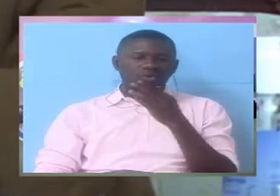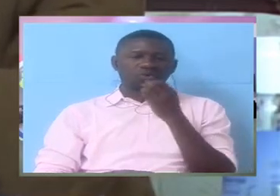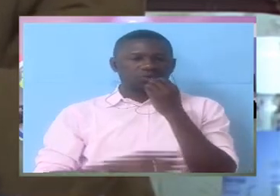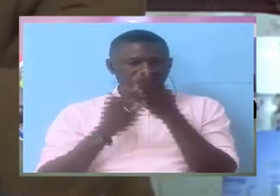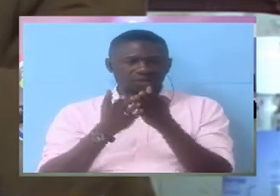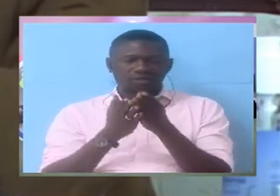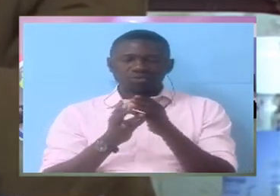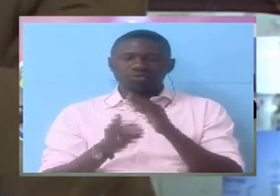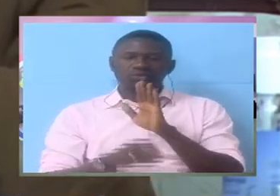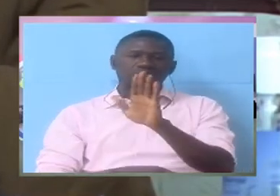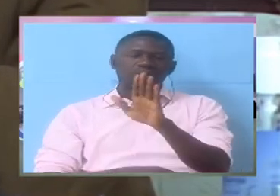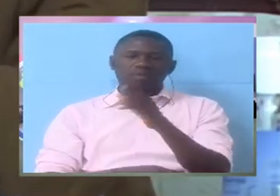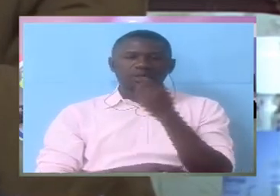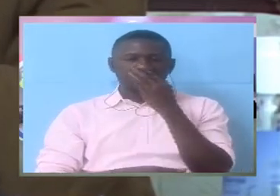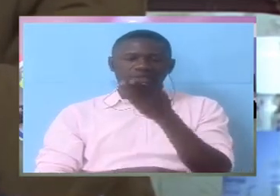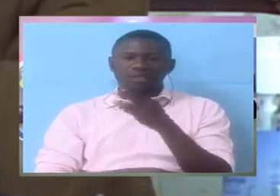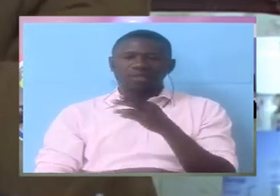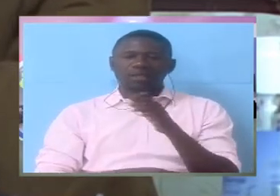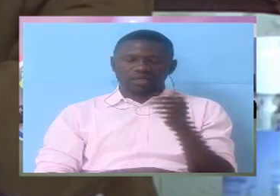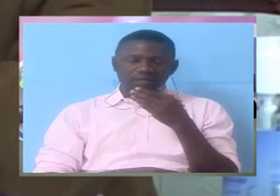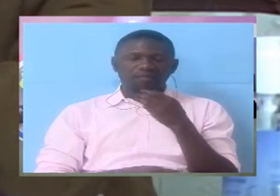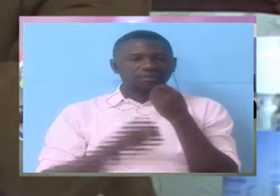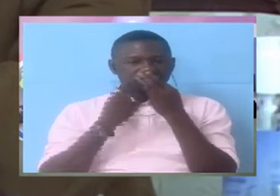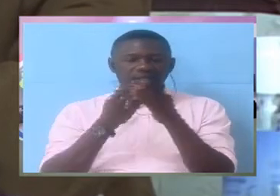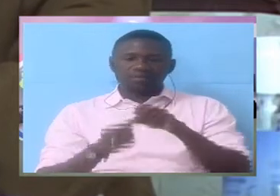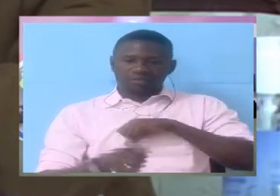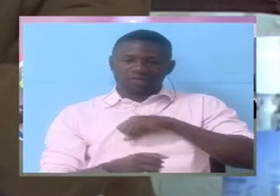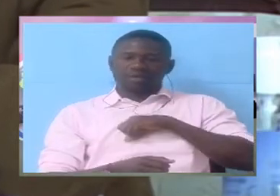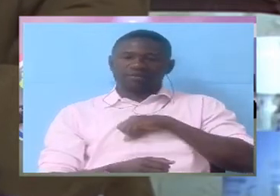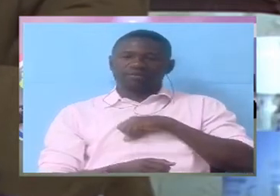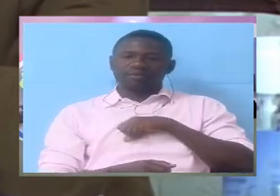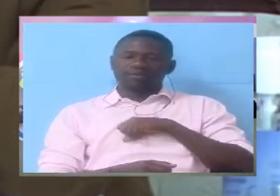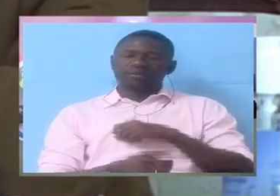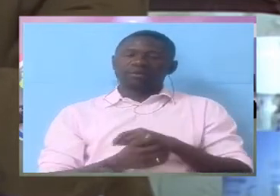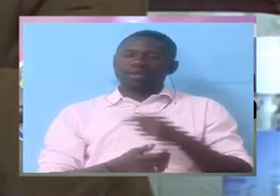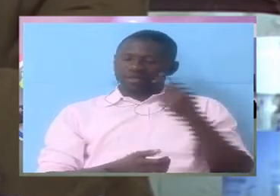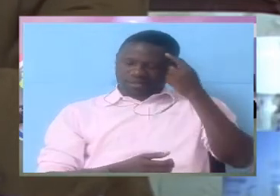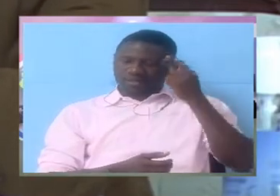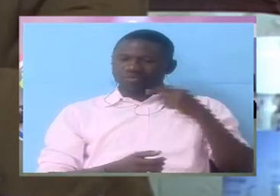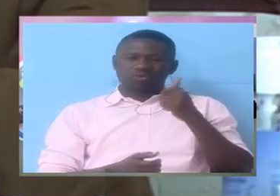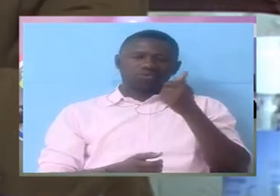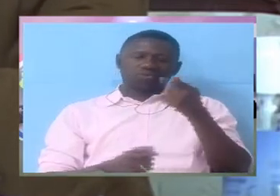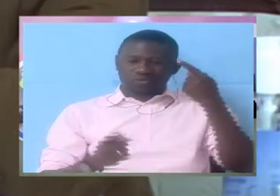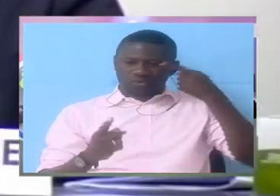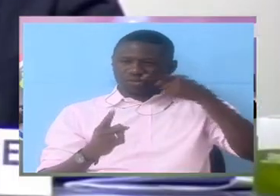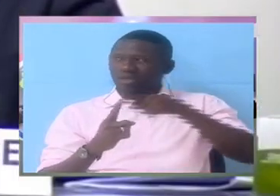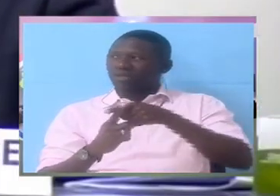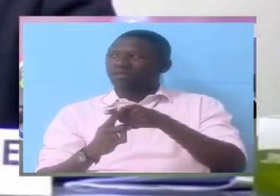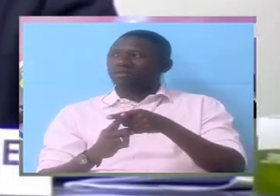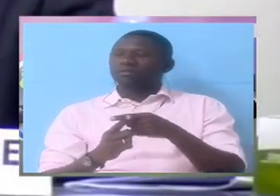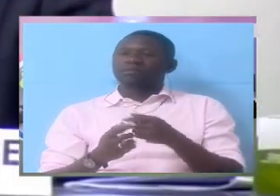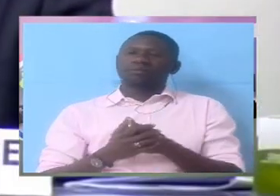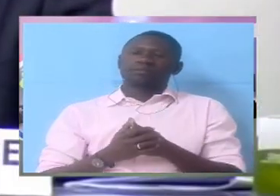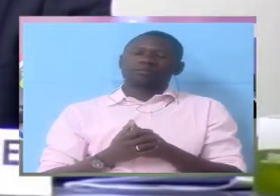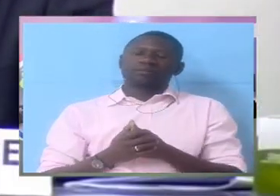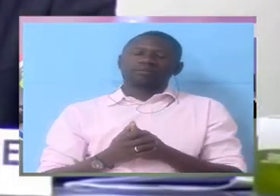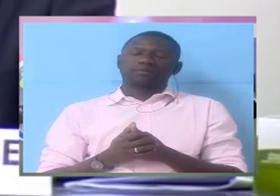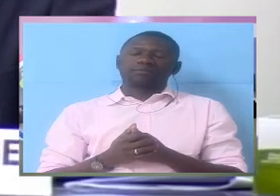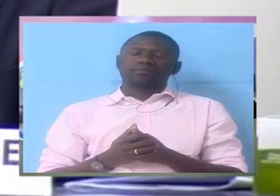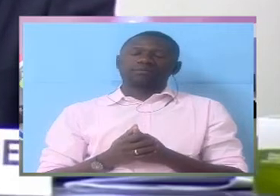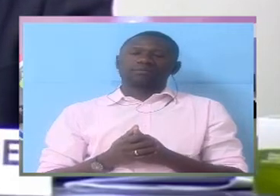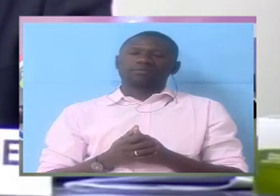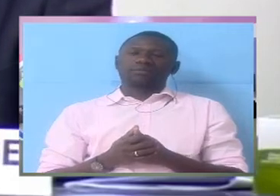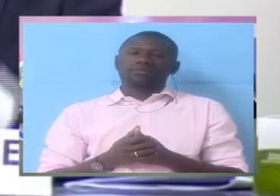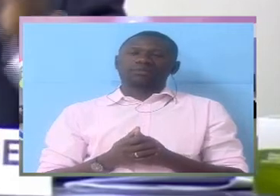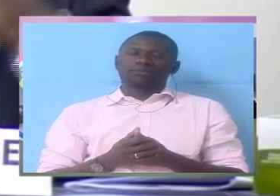it himself. He was going to do that. I thought that was a good strategy. Let him. Please proceed. Tell us which two instances